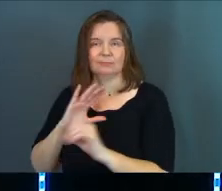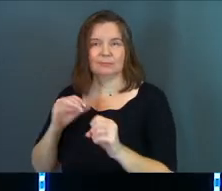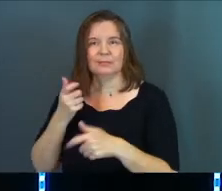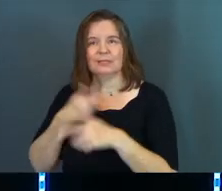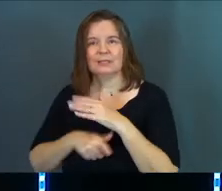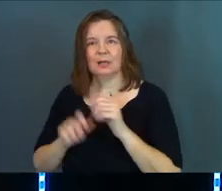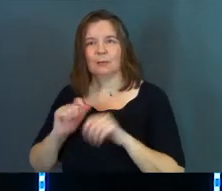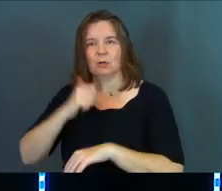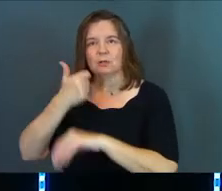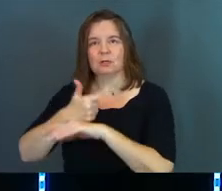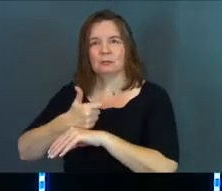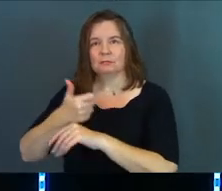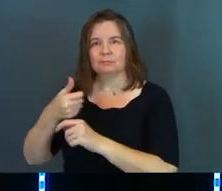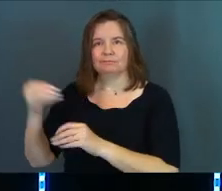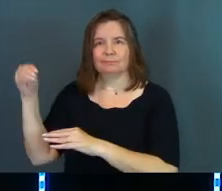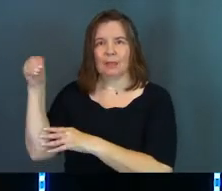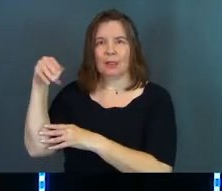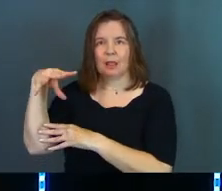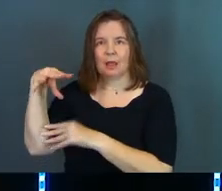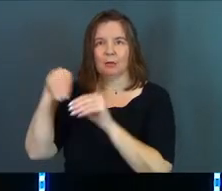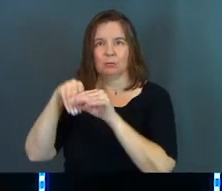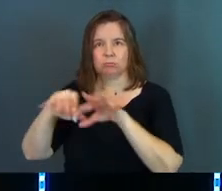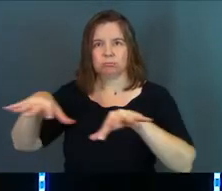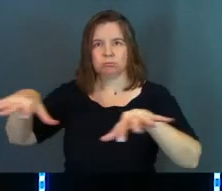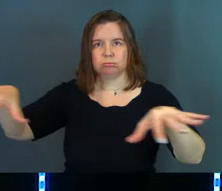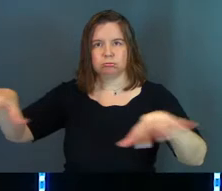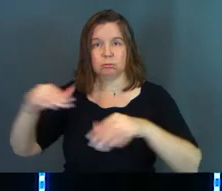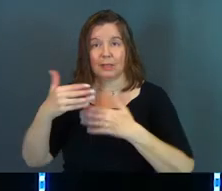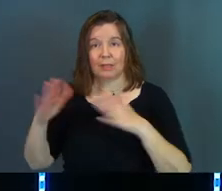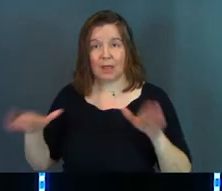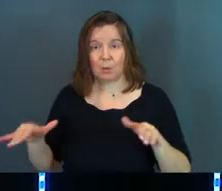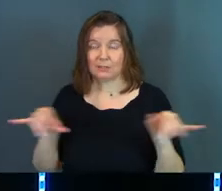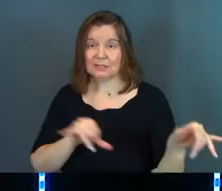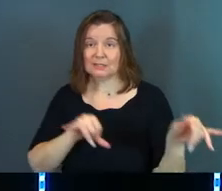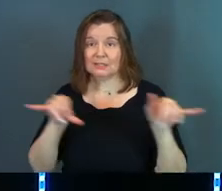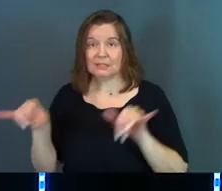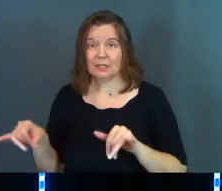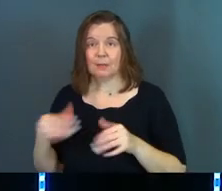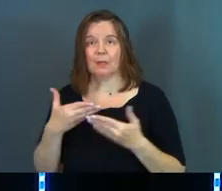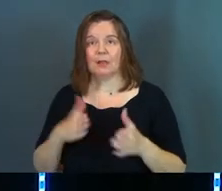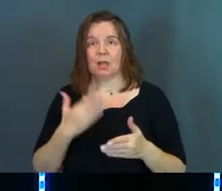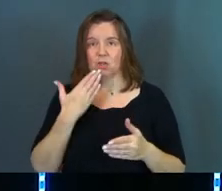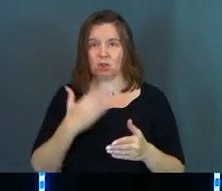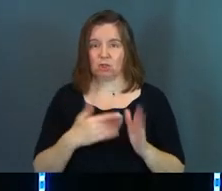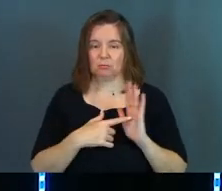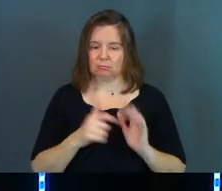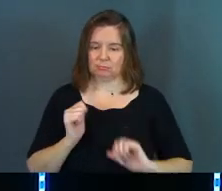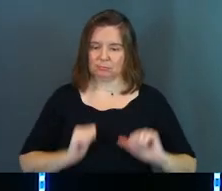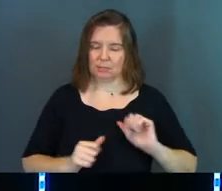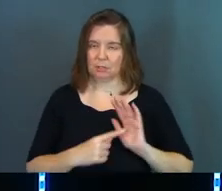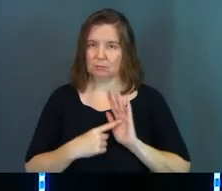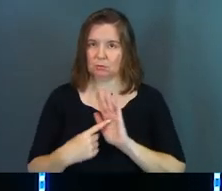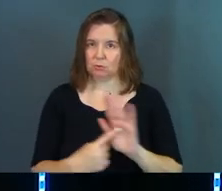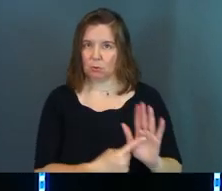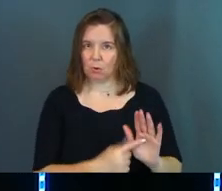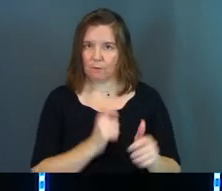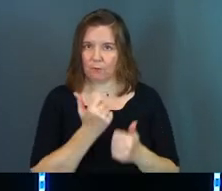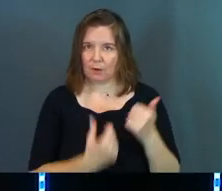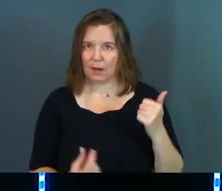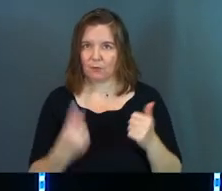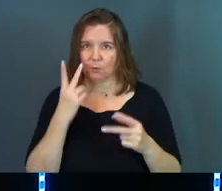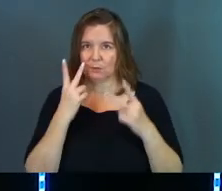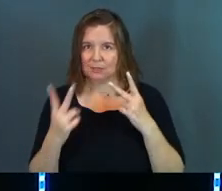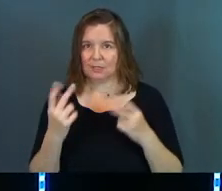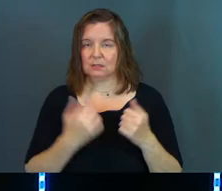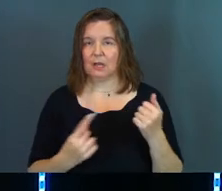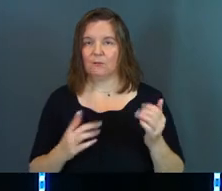lamp is placed on a stand where it gives light to everyone in the house. In the same way, let your good deeds shine out for all to see, so that everyone will